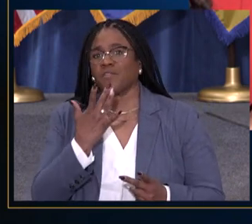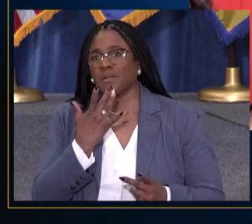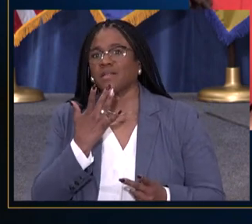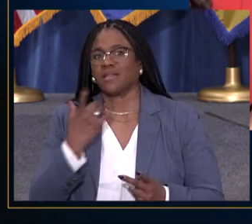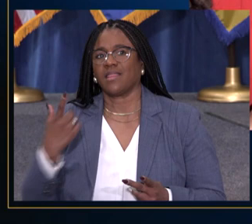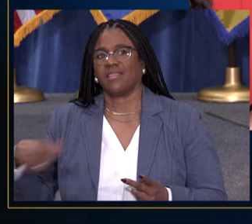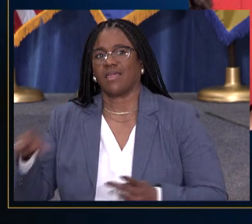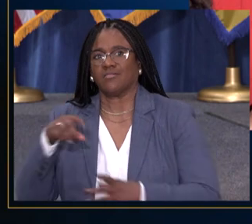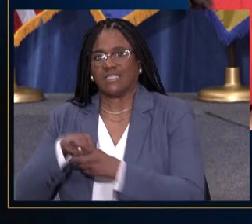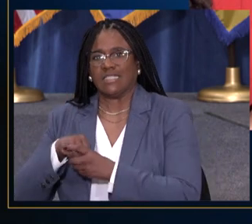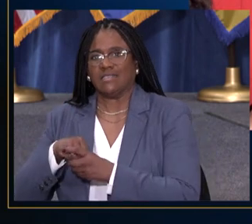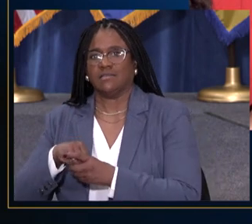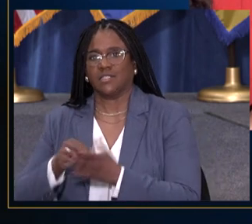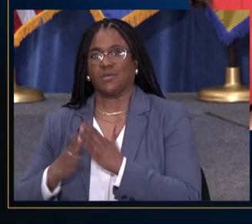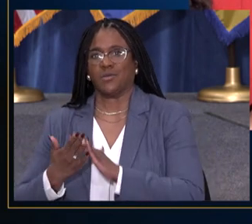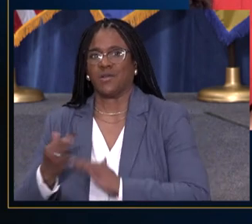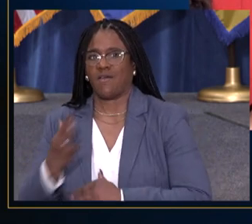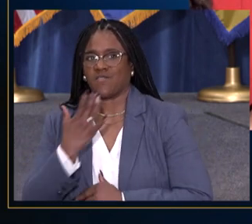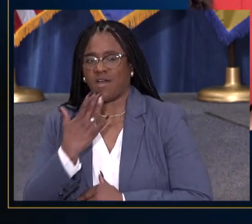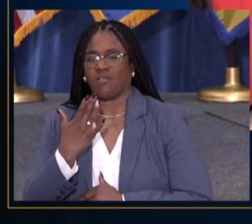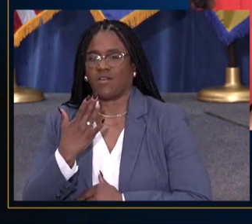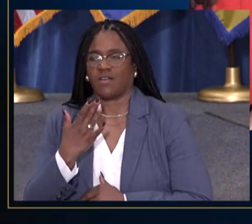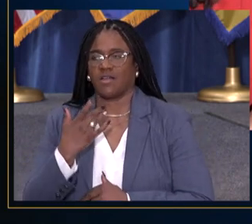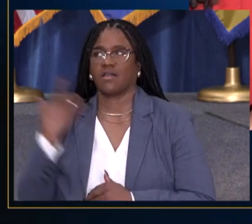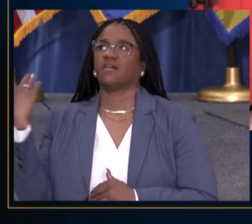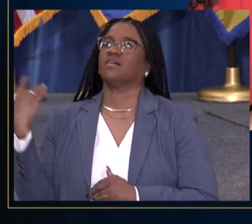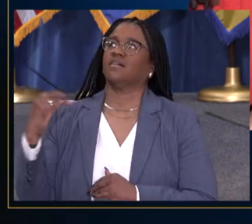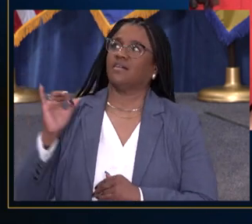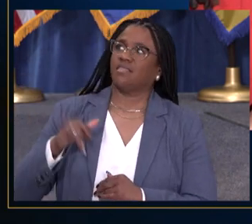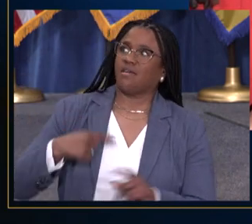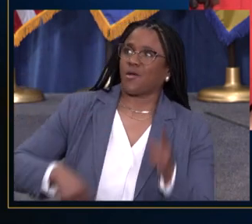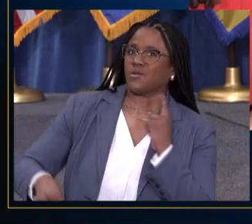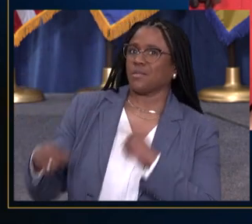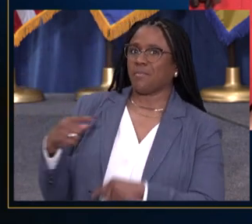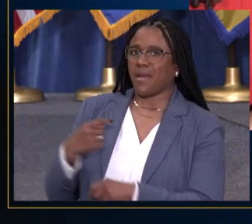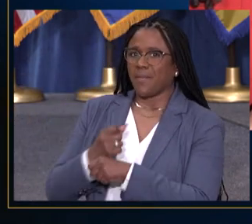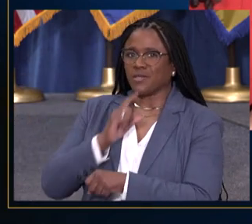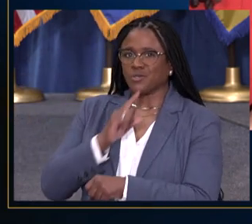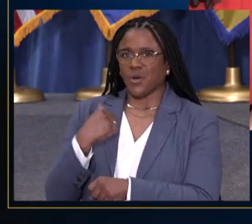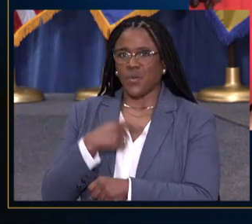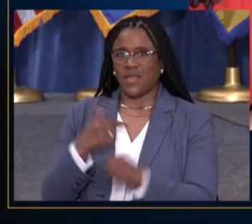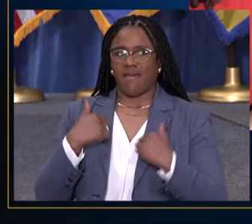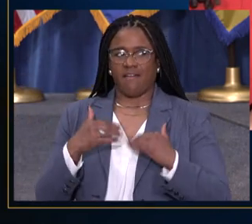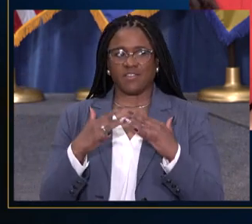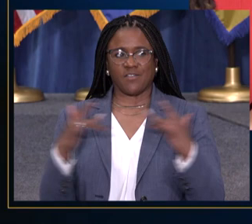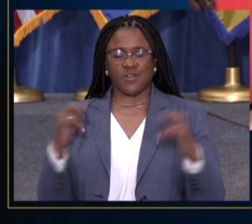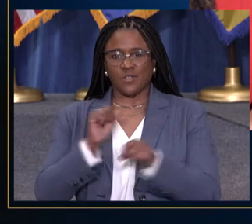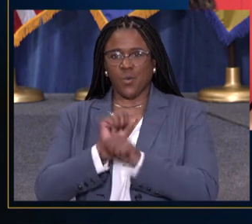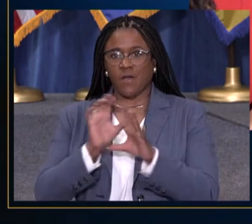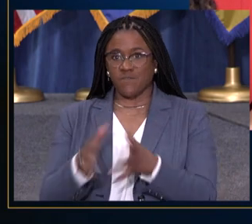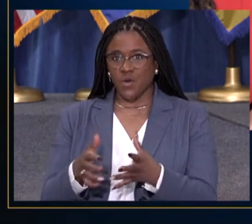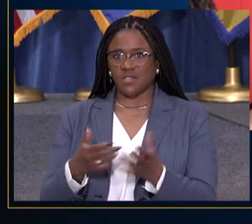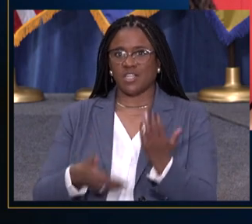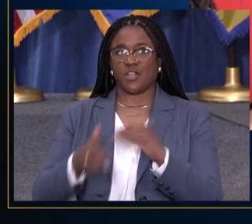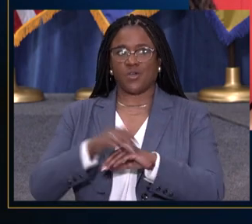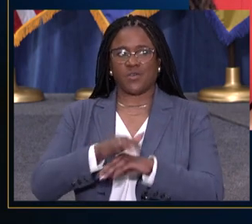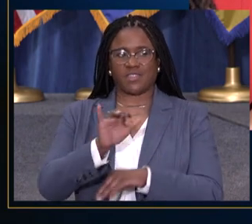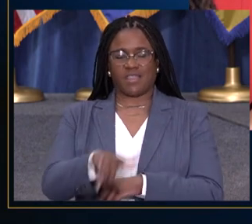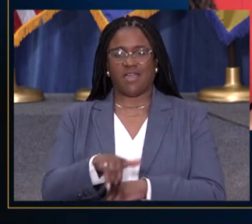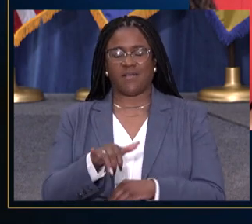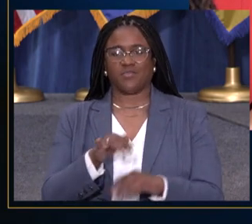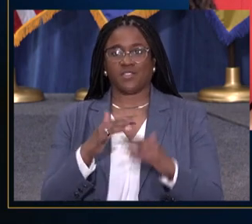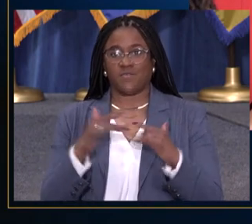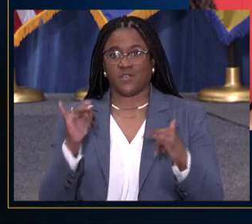in communities of color, which again goes back to ensuring that we have a diverse workforce and increasing the diversity of